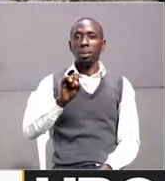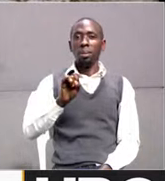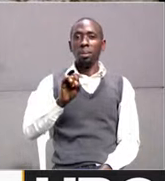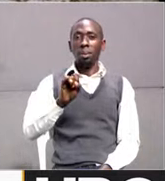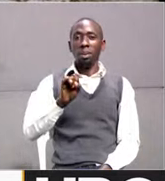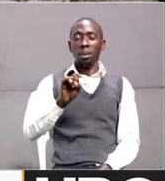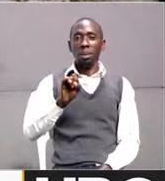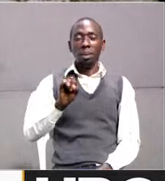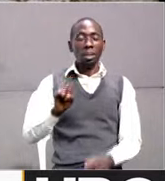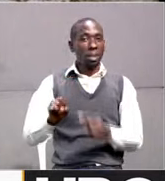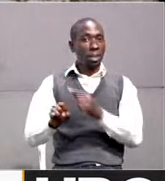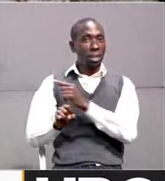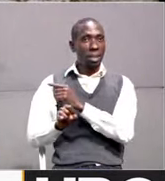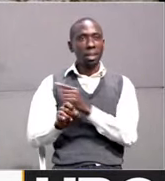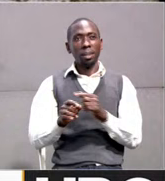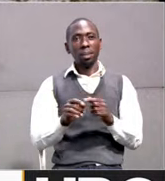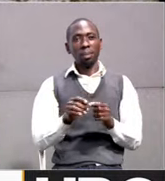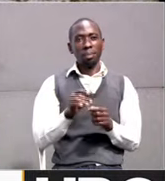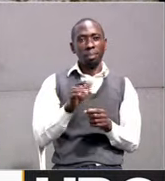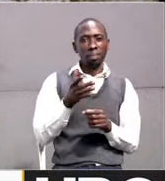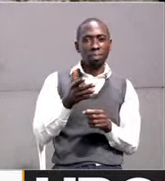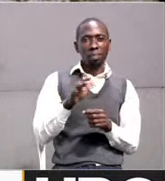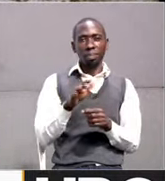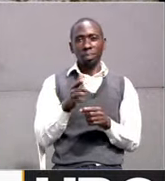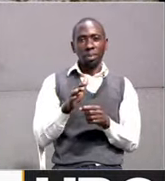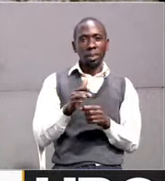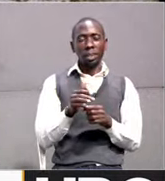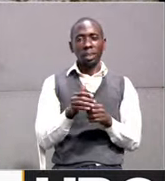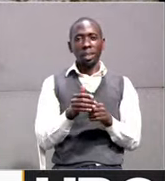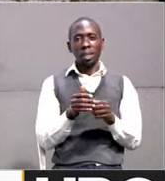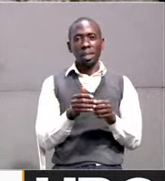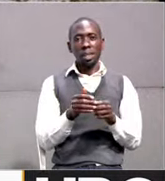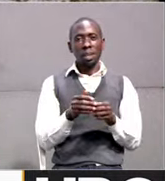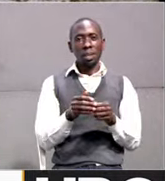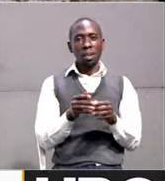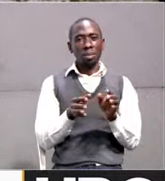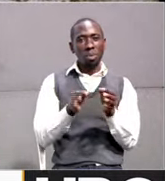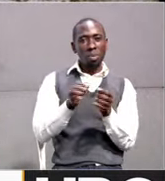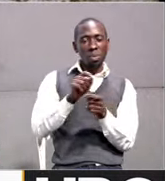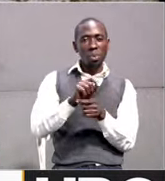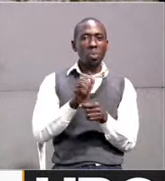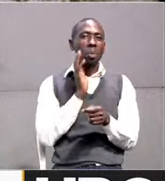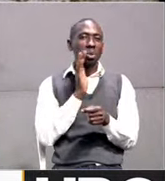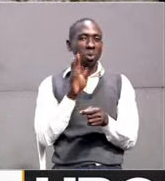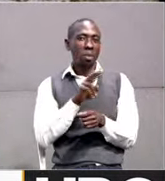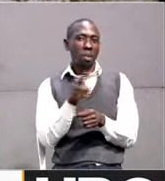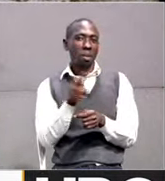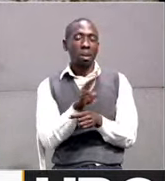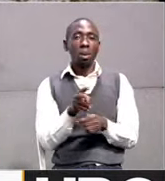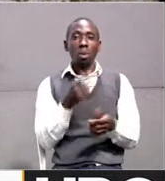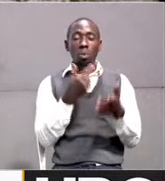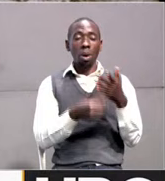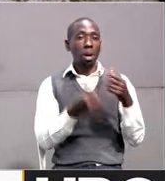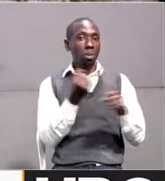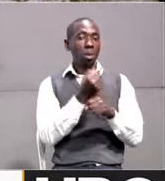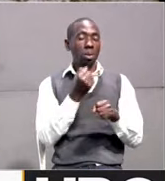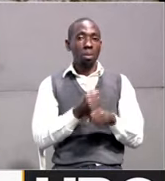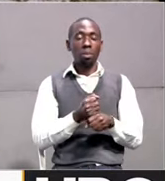they are semi-modernized, because what we did from the traditional cattle keeping,